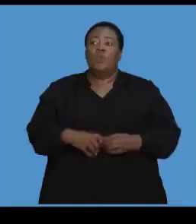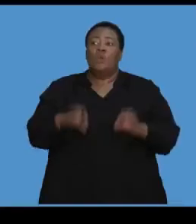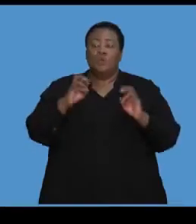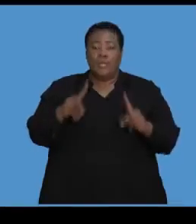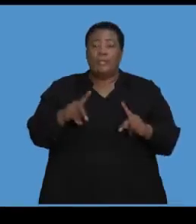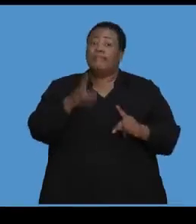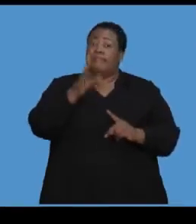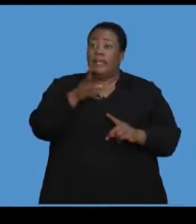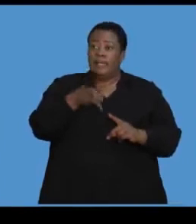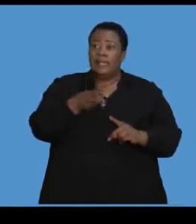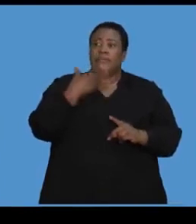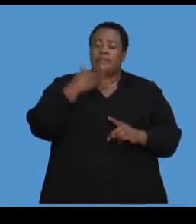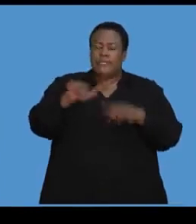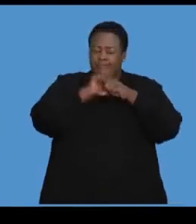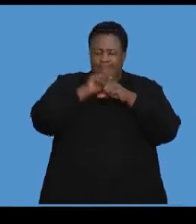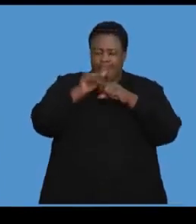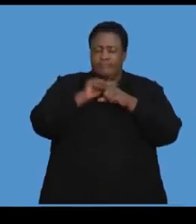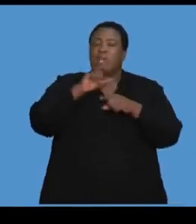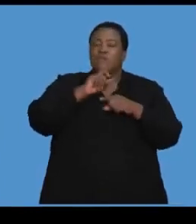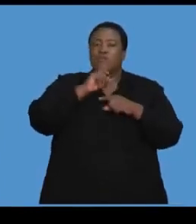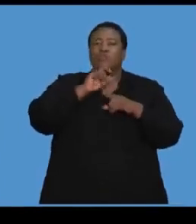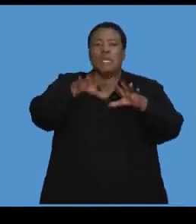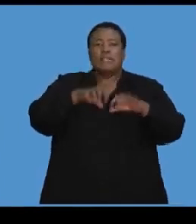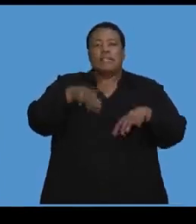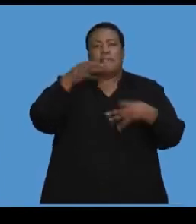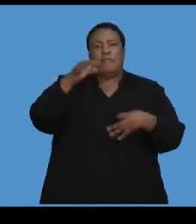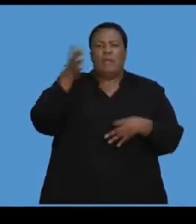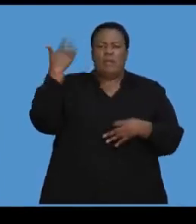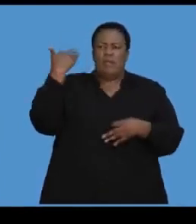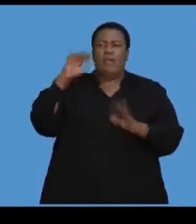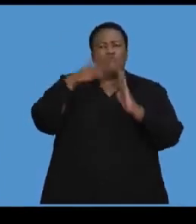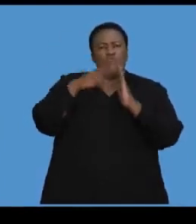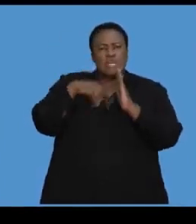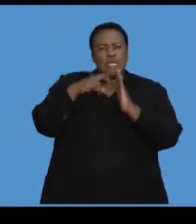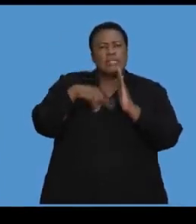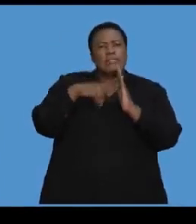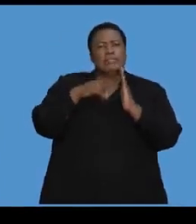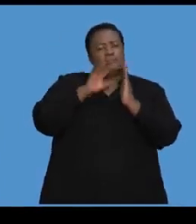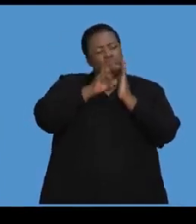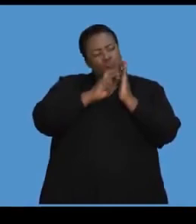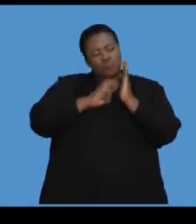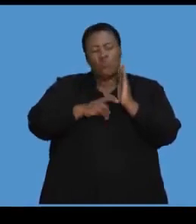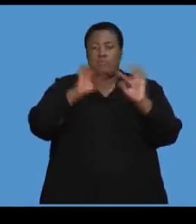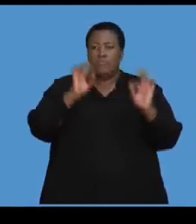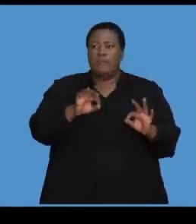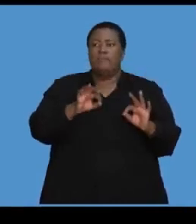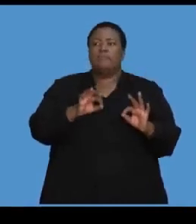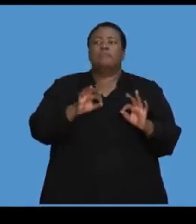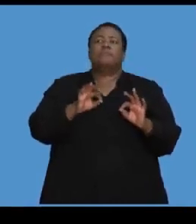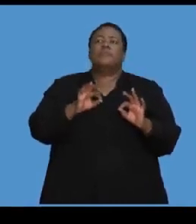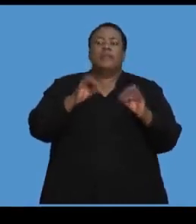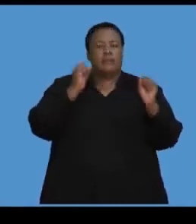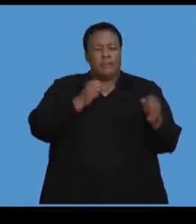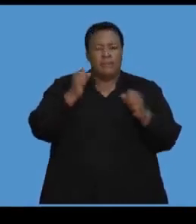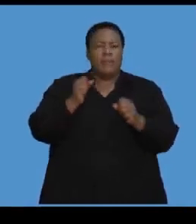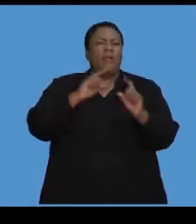girls, I encourage you to practice using past exam papers. Read instructions carefully. Don't over-answer the